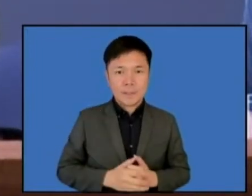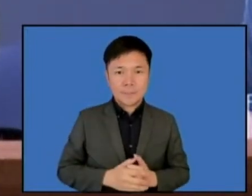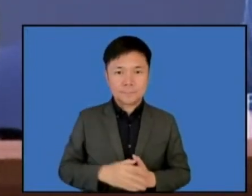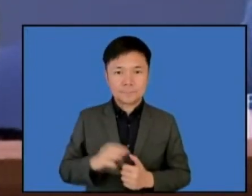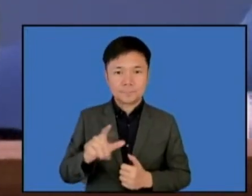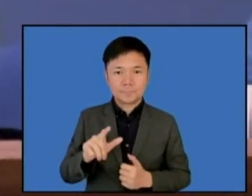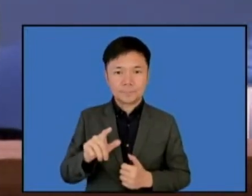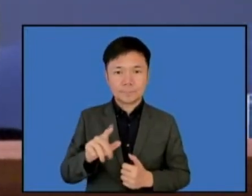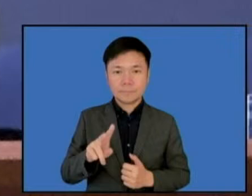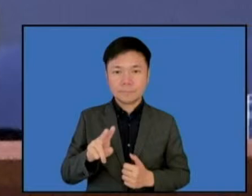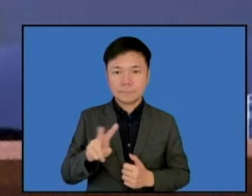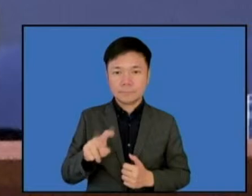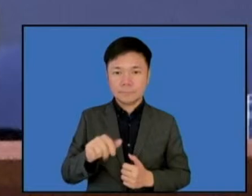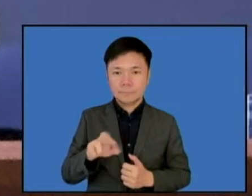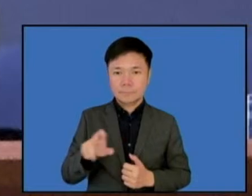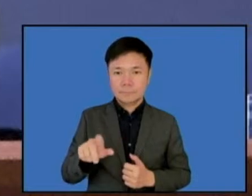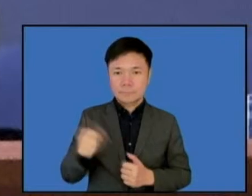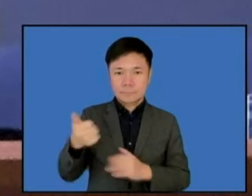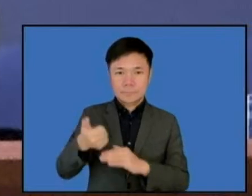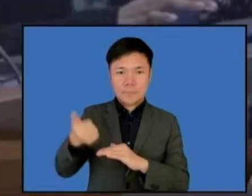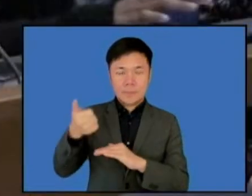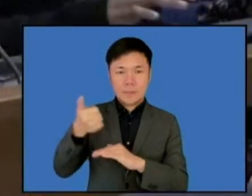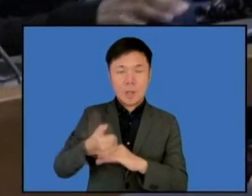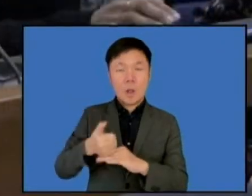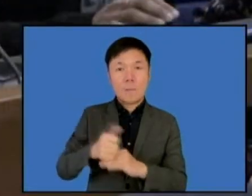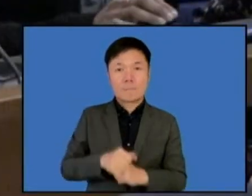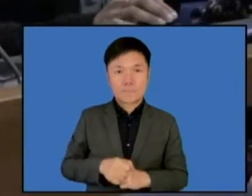ROIM Nepal. While Nepal contributes just